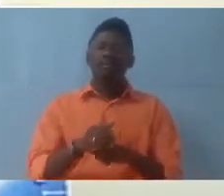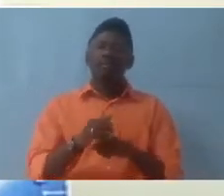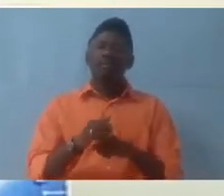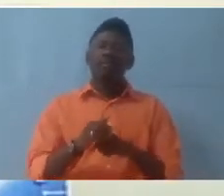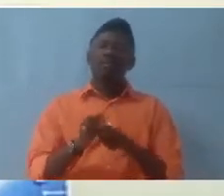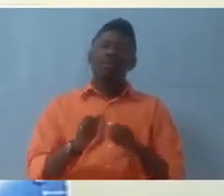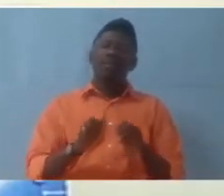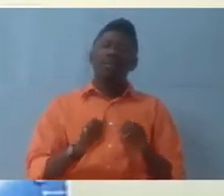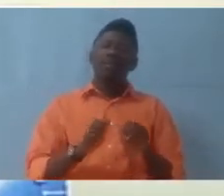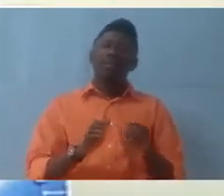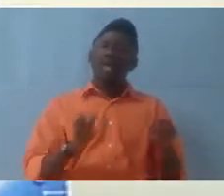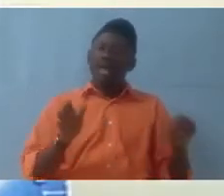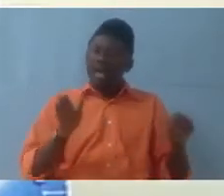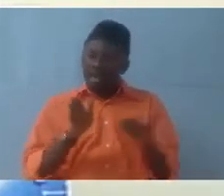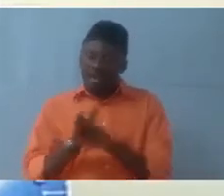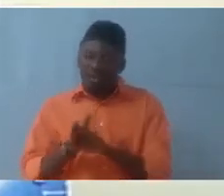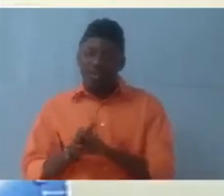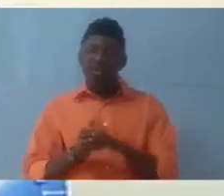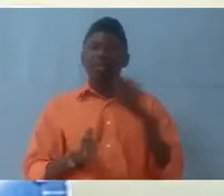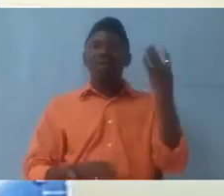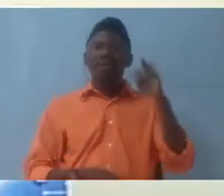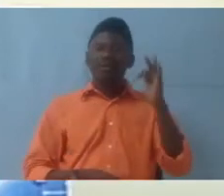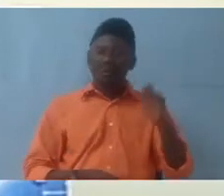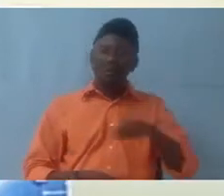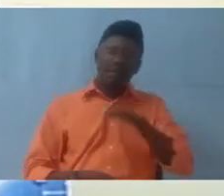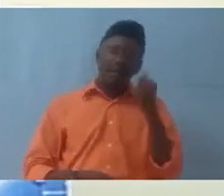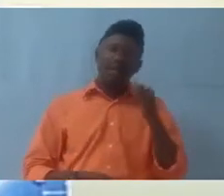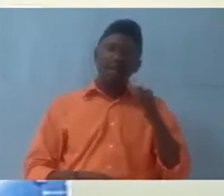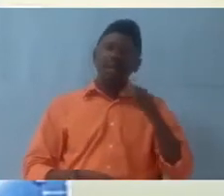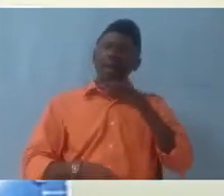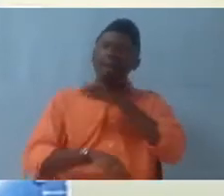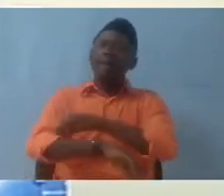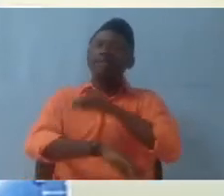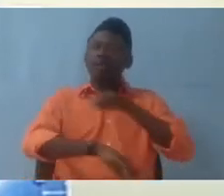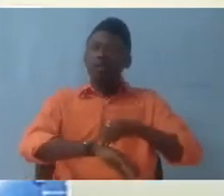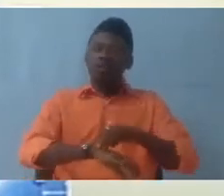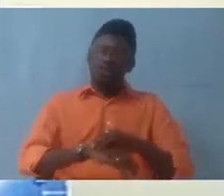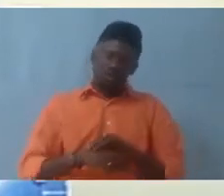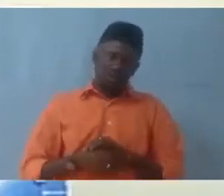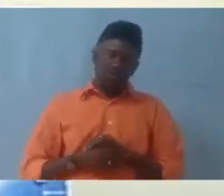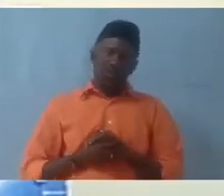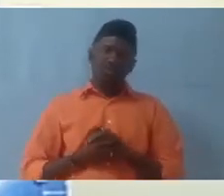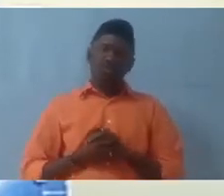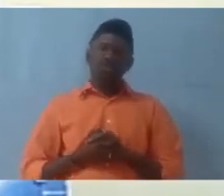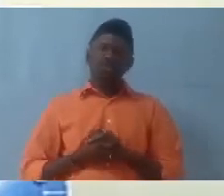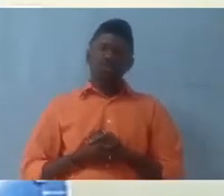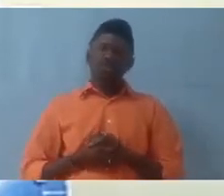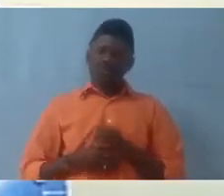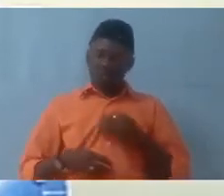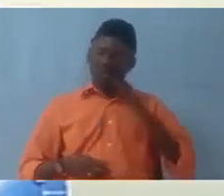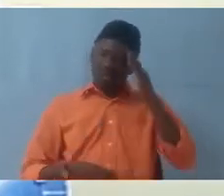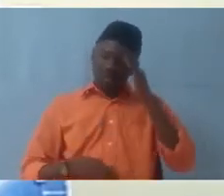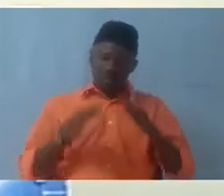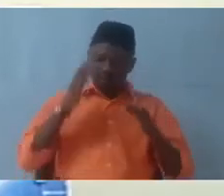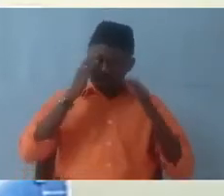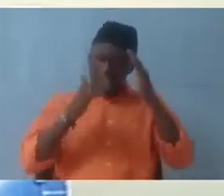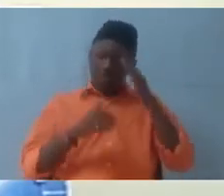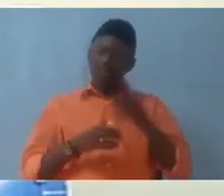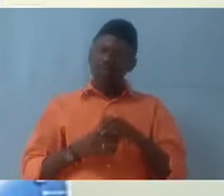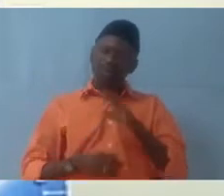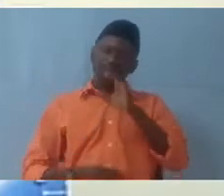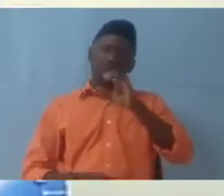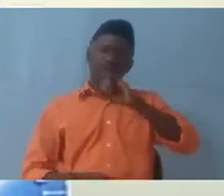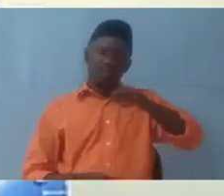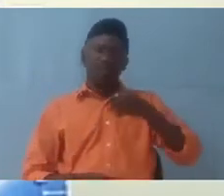So I didn't say anything. I thank him for his for the intervention as far as he was